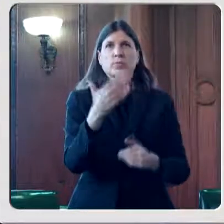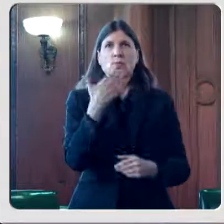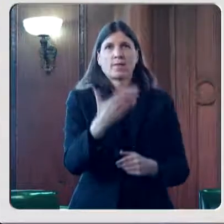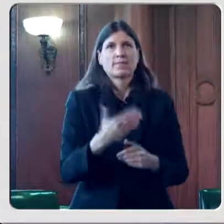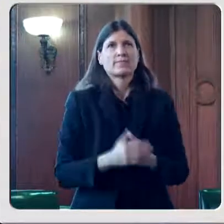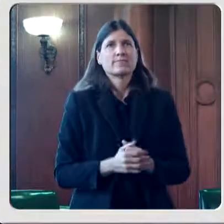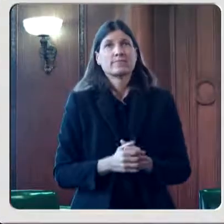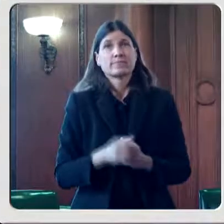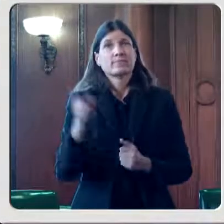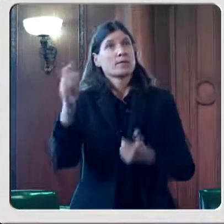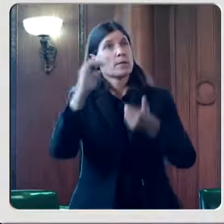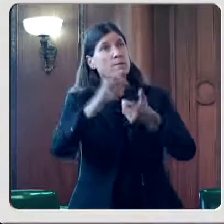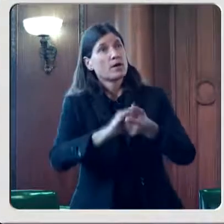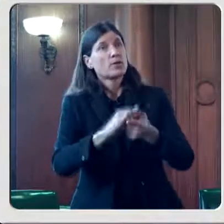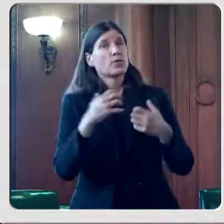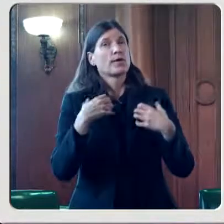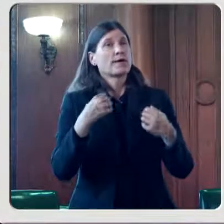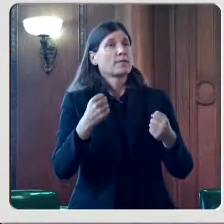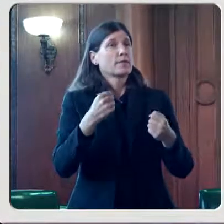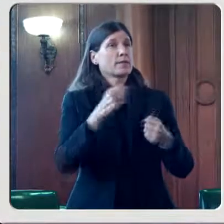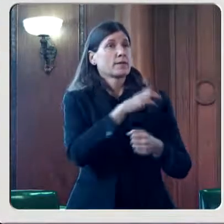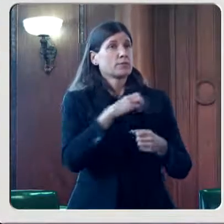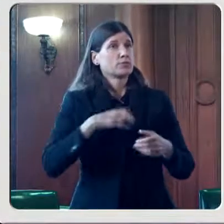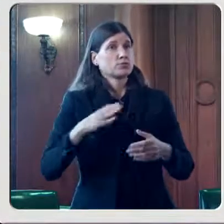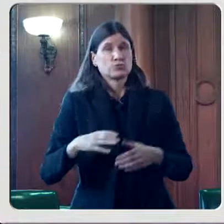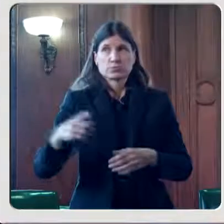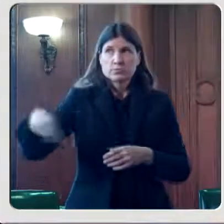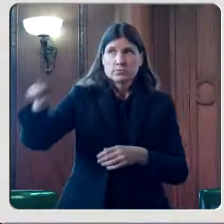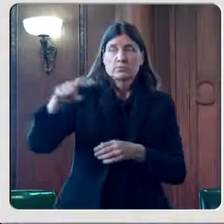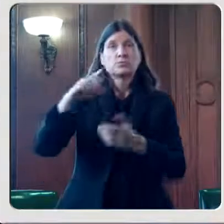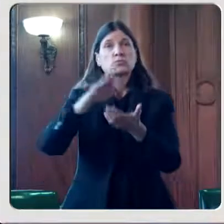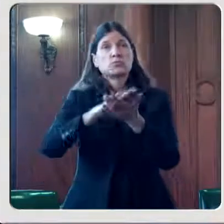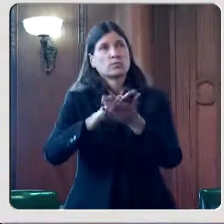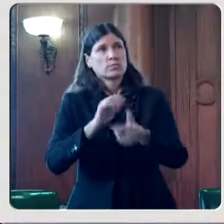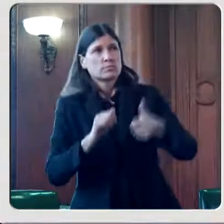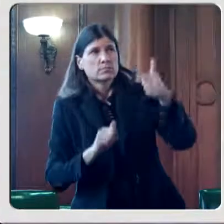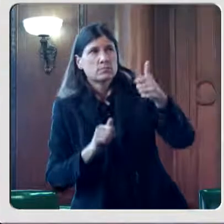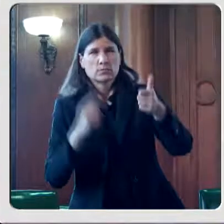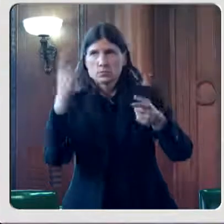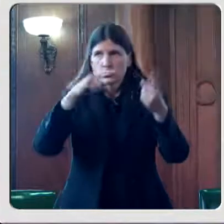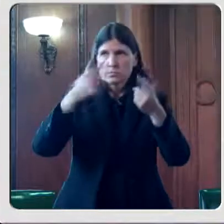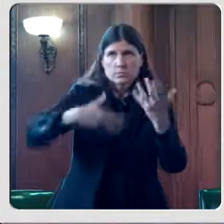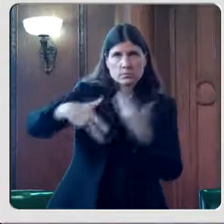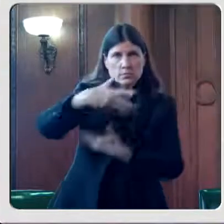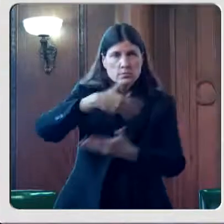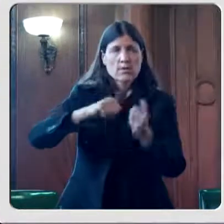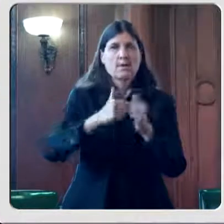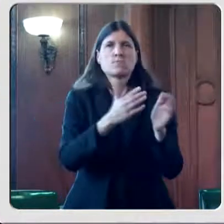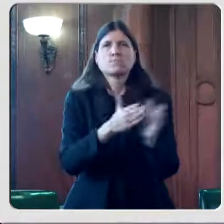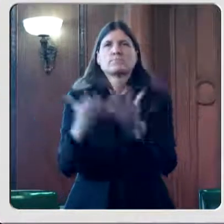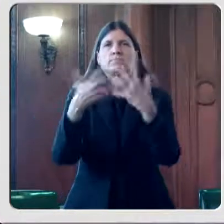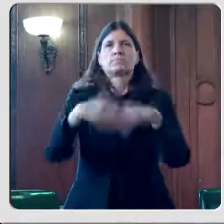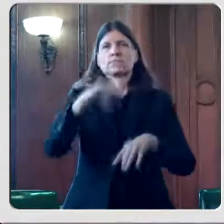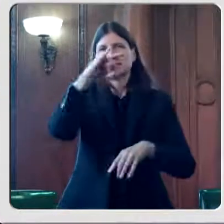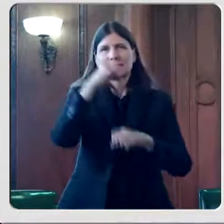Carlton Harris and Superintendent Warwick as we are very hopeful. We're scouting out